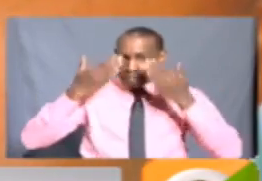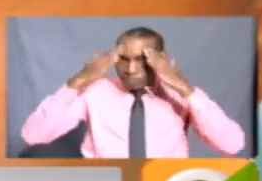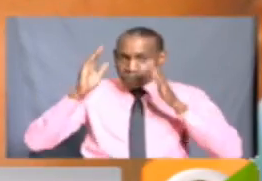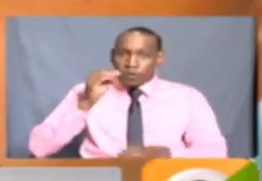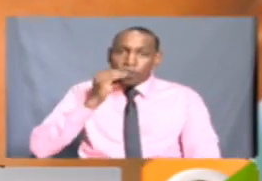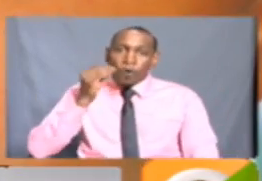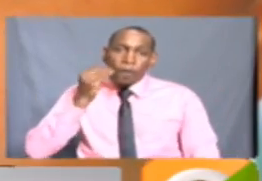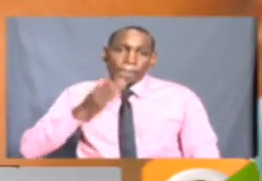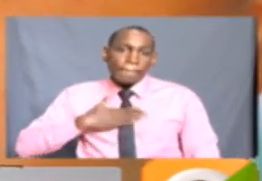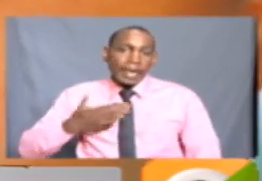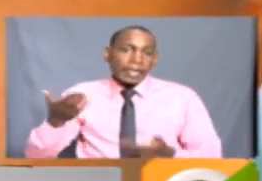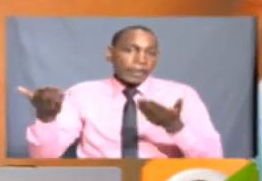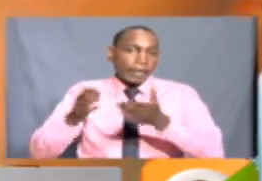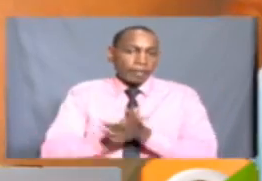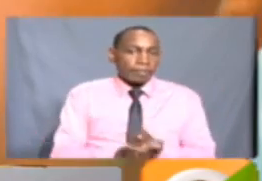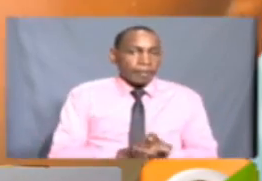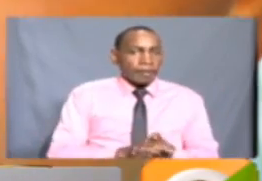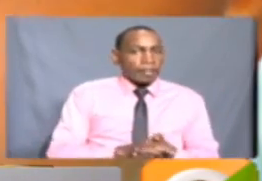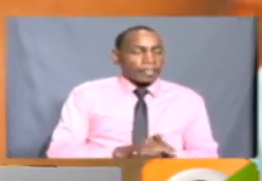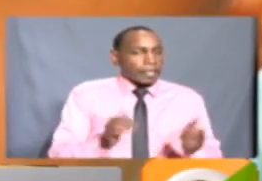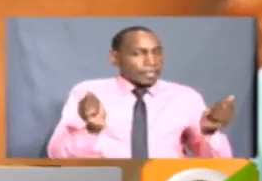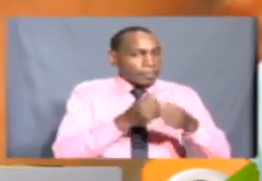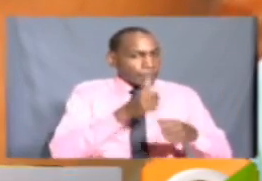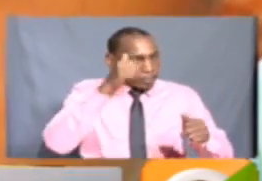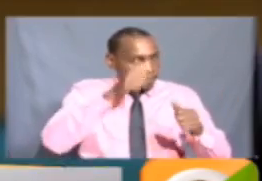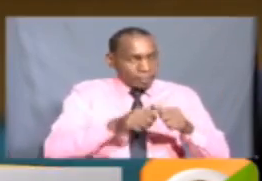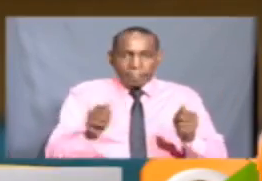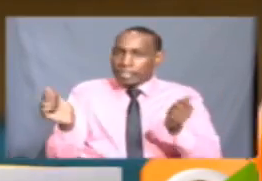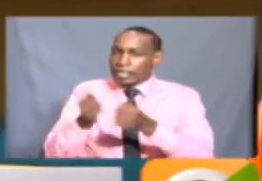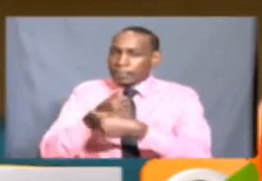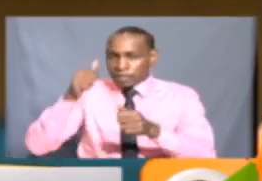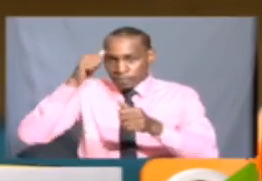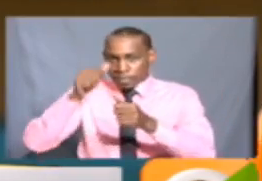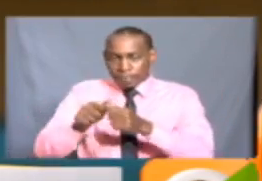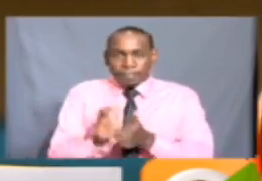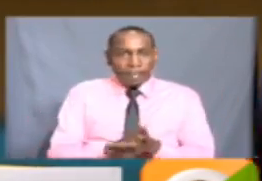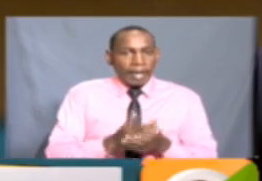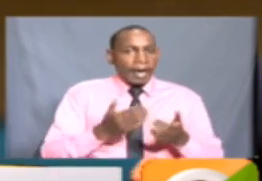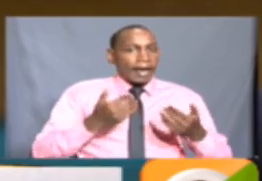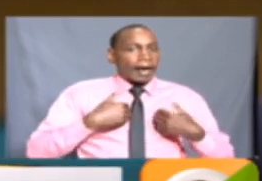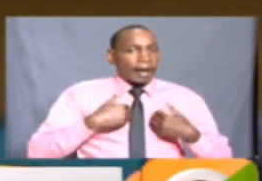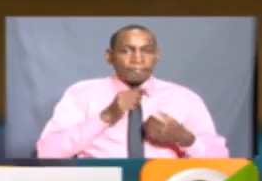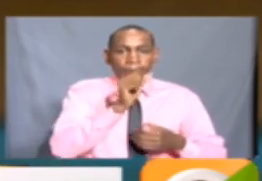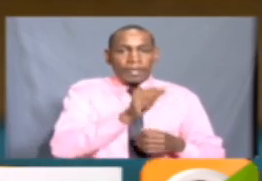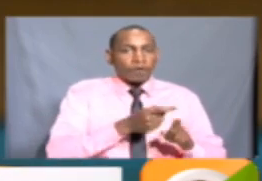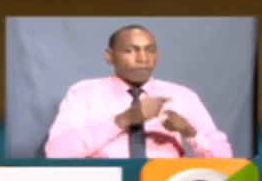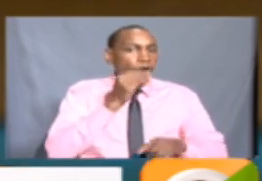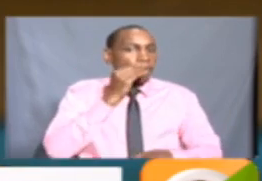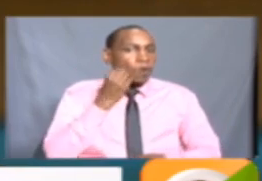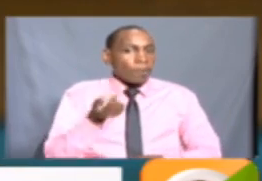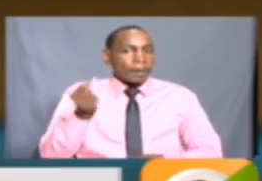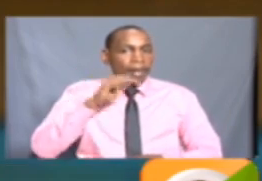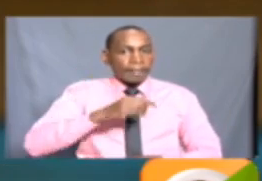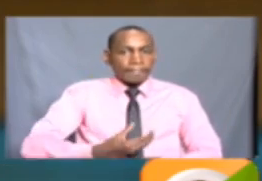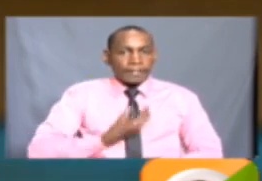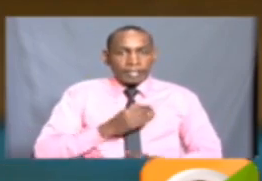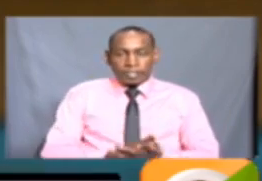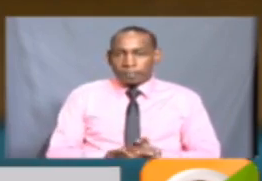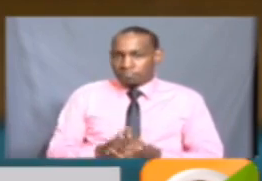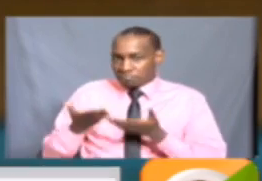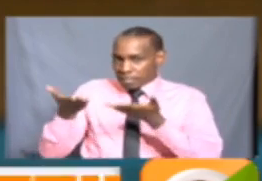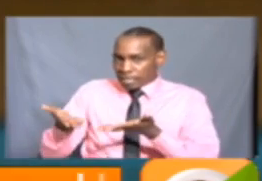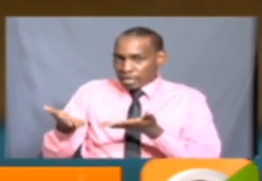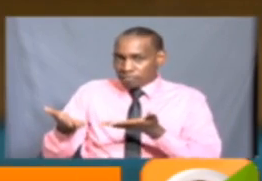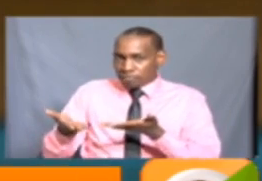kwetu. Huwezi kumbuka? Siwezi kumbuka. Kuna mtu wa nyumbani kwenu amekuja akakuona? Huku?